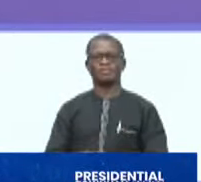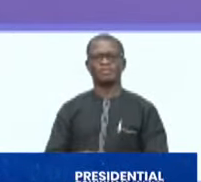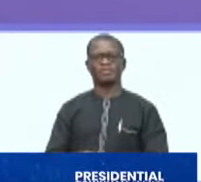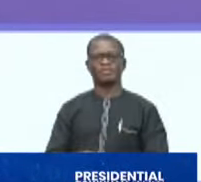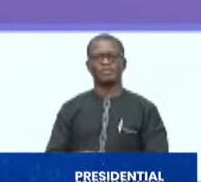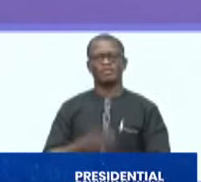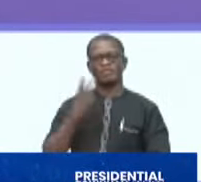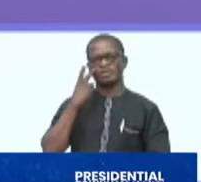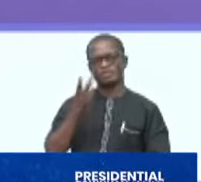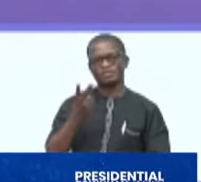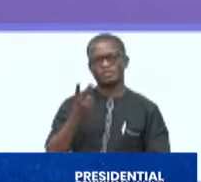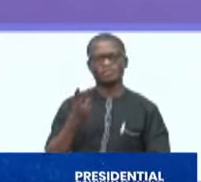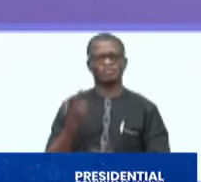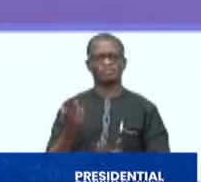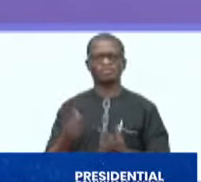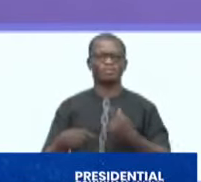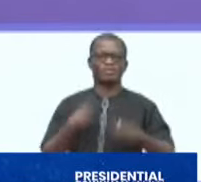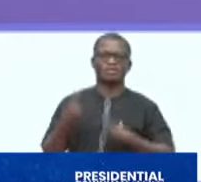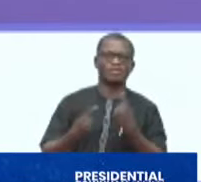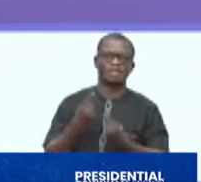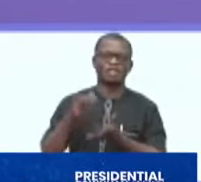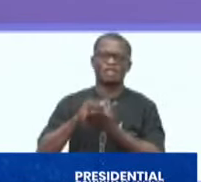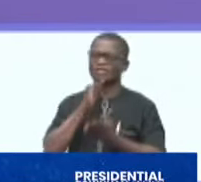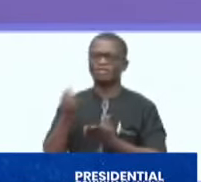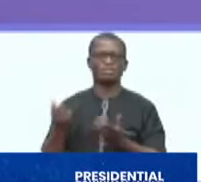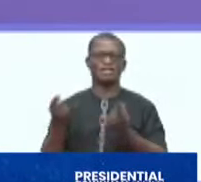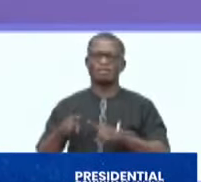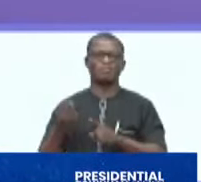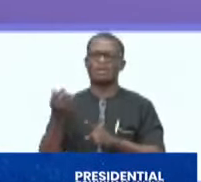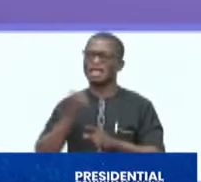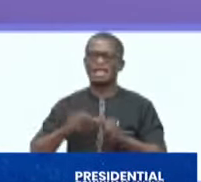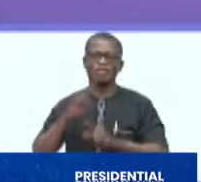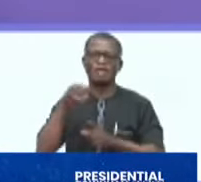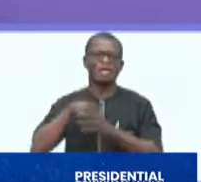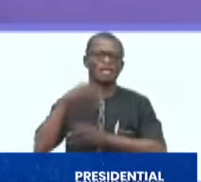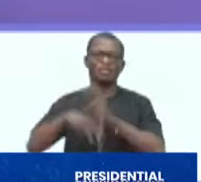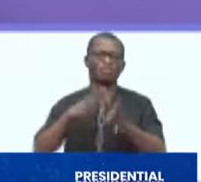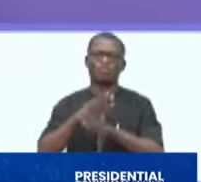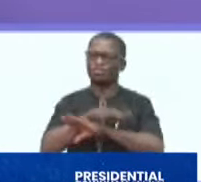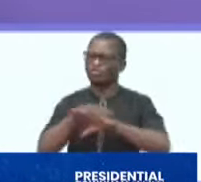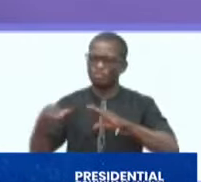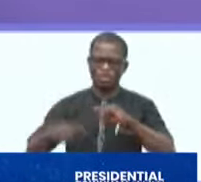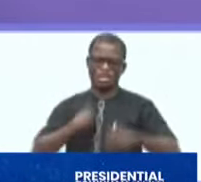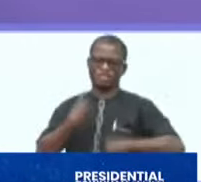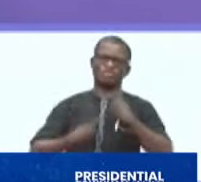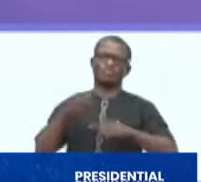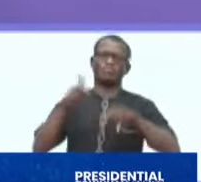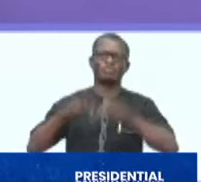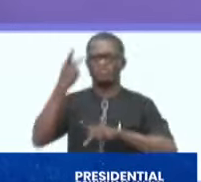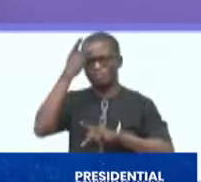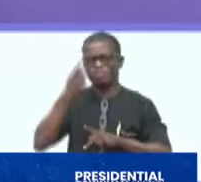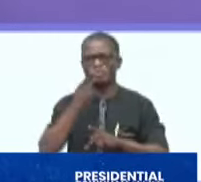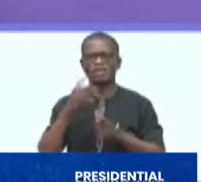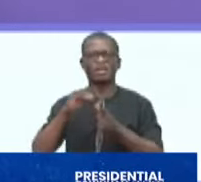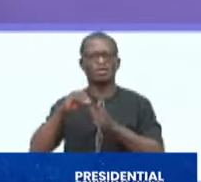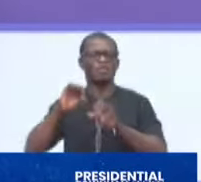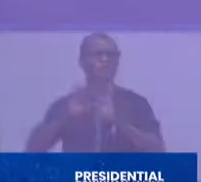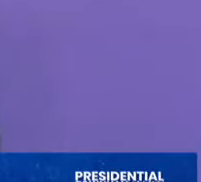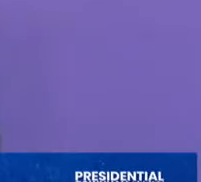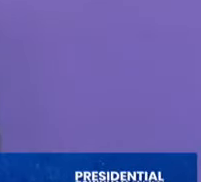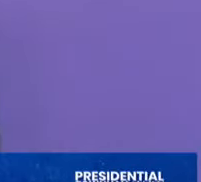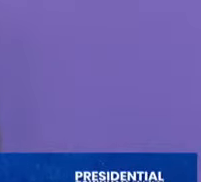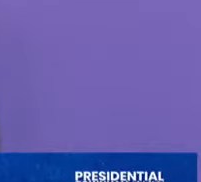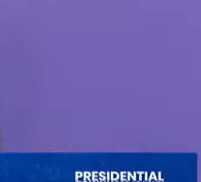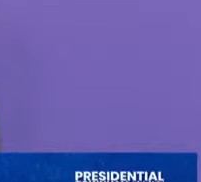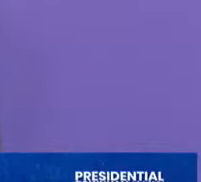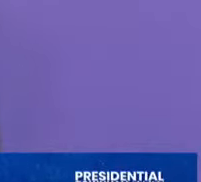No one ever insulted. It doesn't happen anywhere in the world. You don't insult people's parents or their families. It doesn't happen. It's